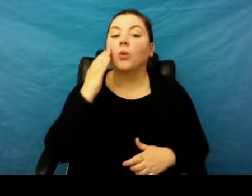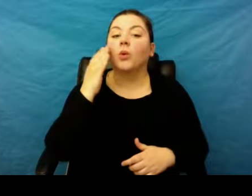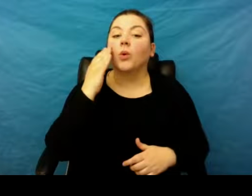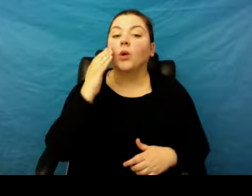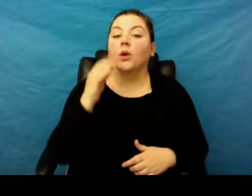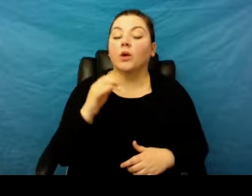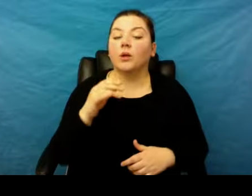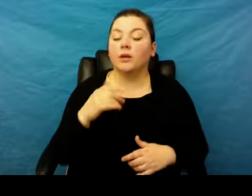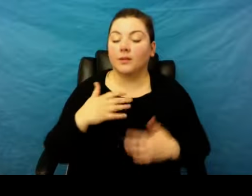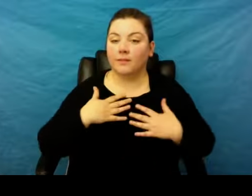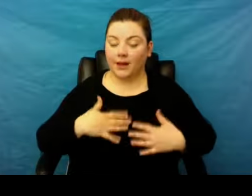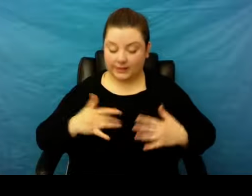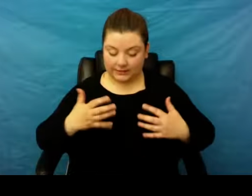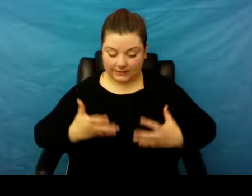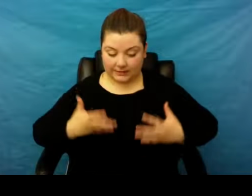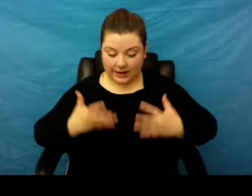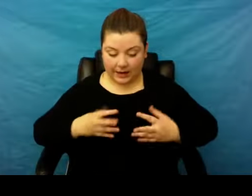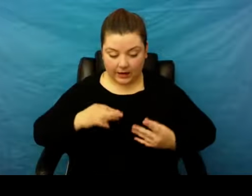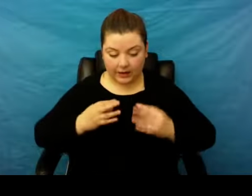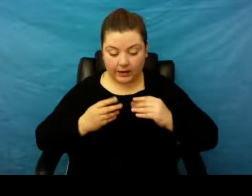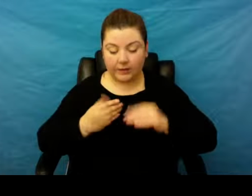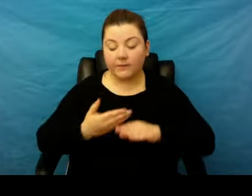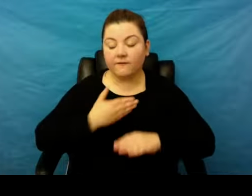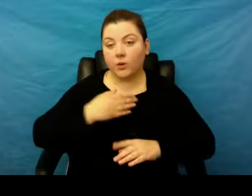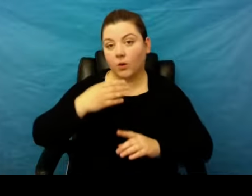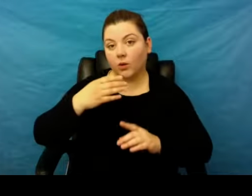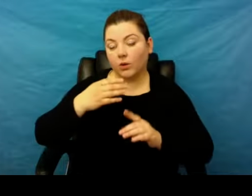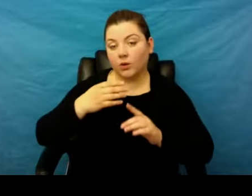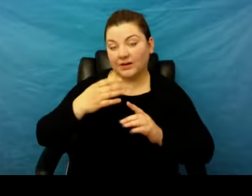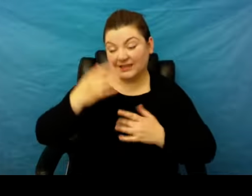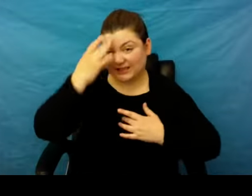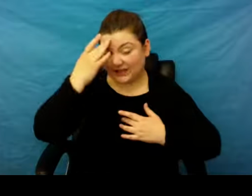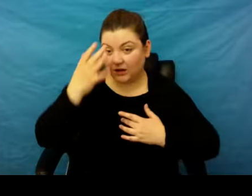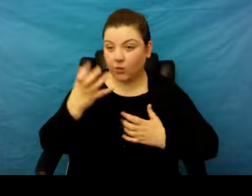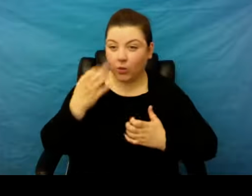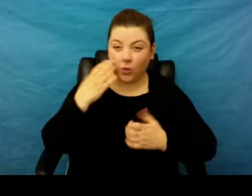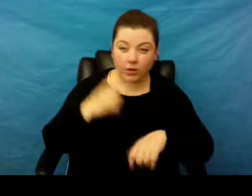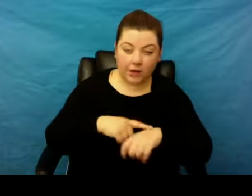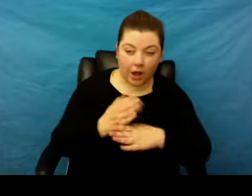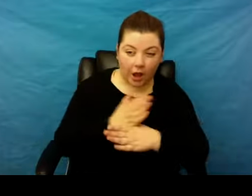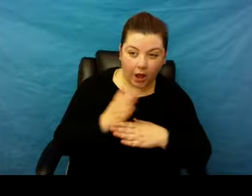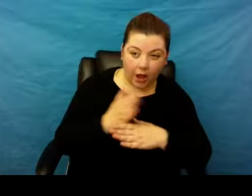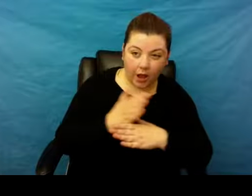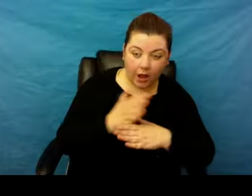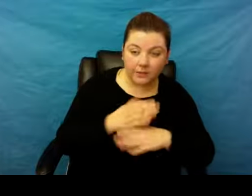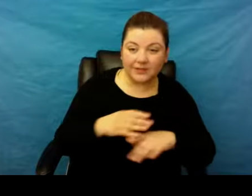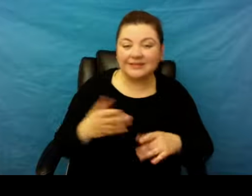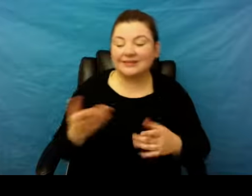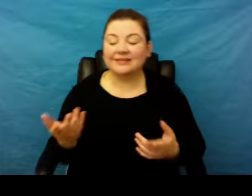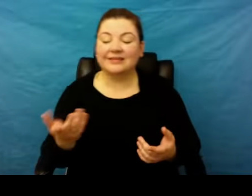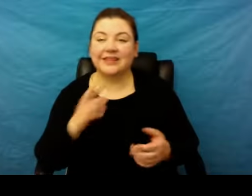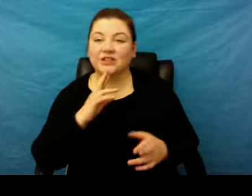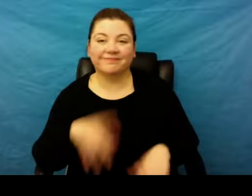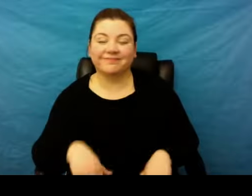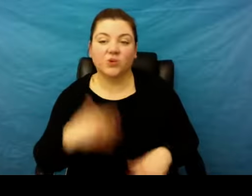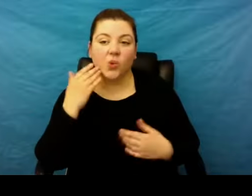the incubation period is probably dependent on exposure. And so people who are exposed to a lot of disease, like an